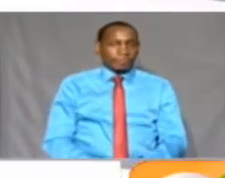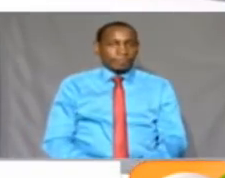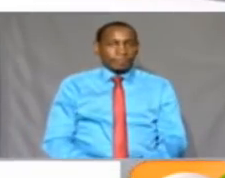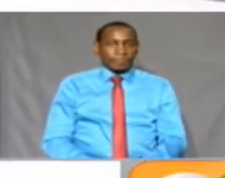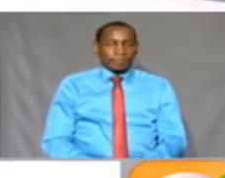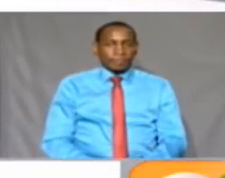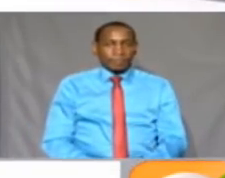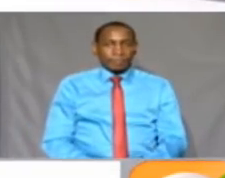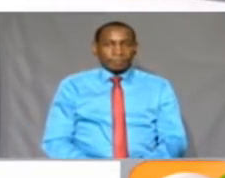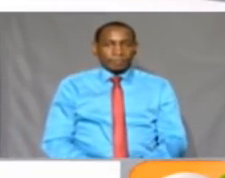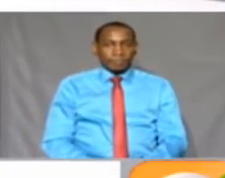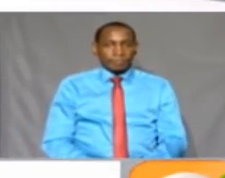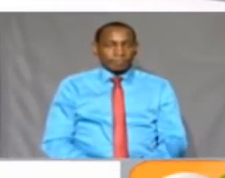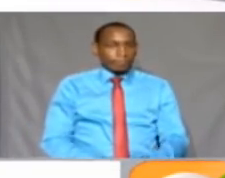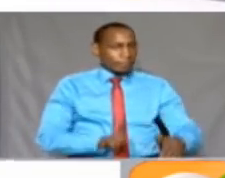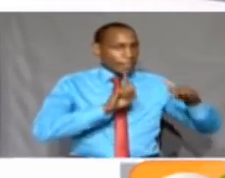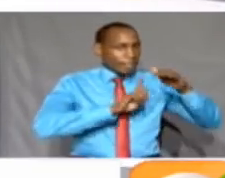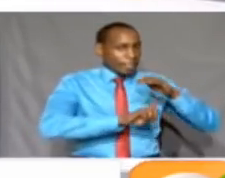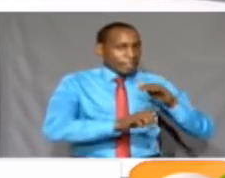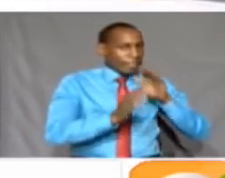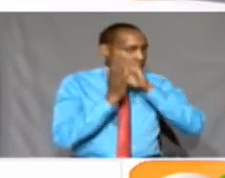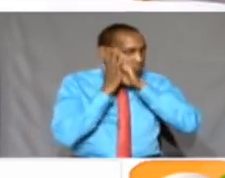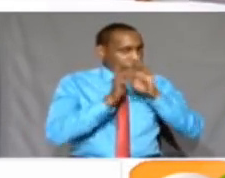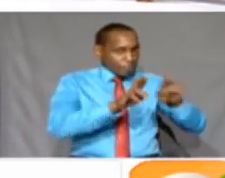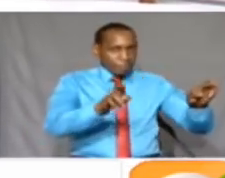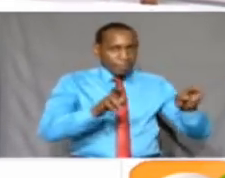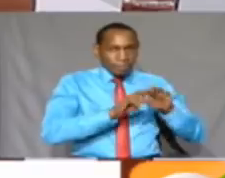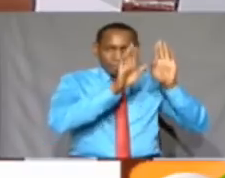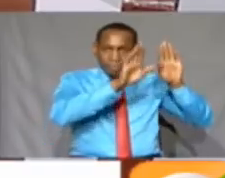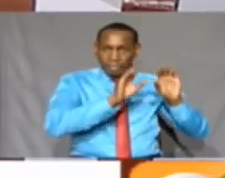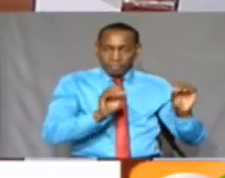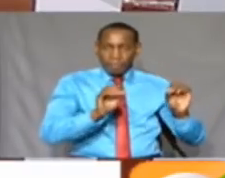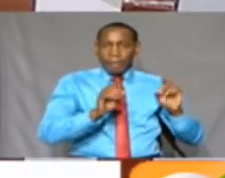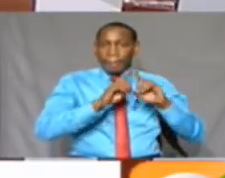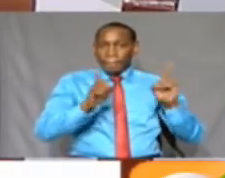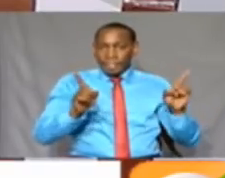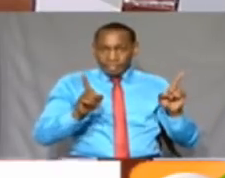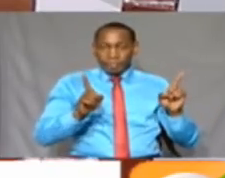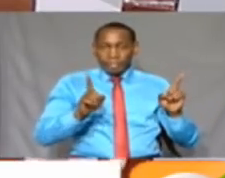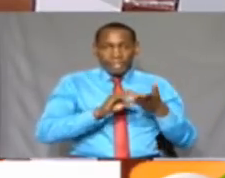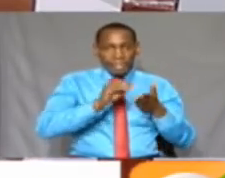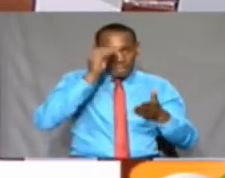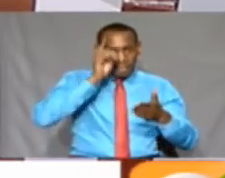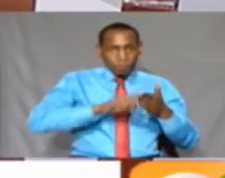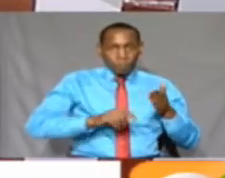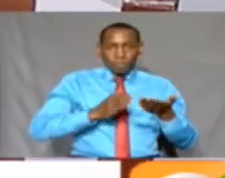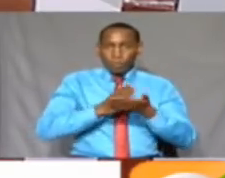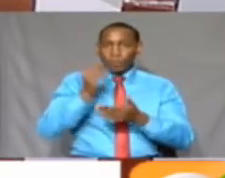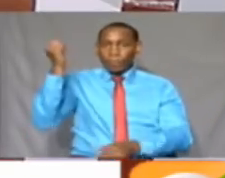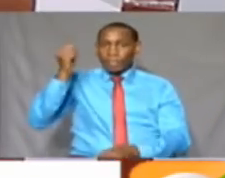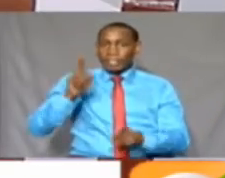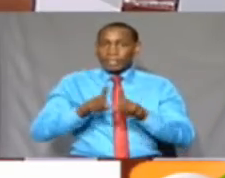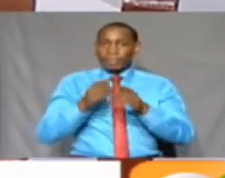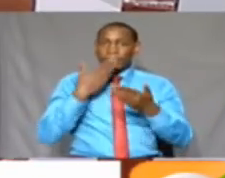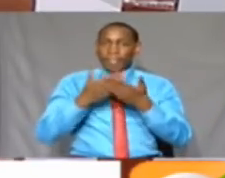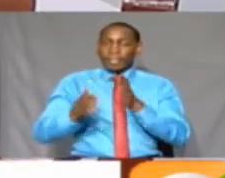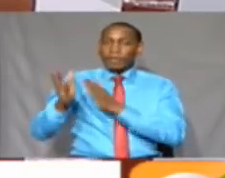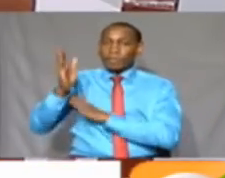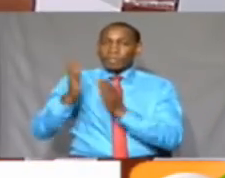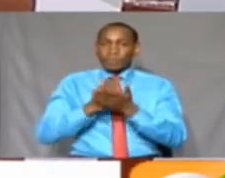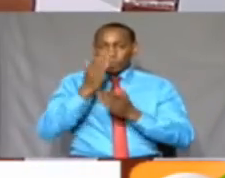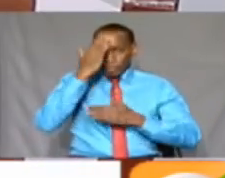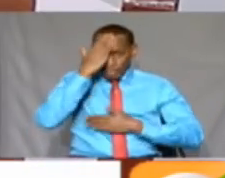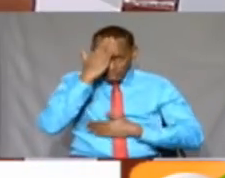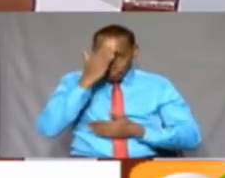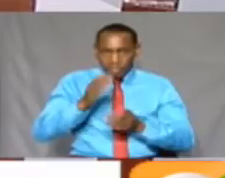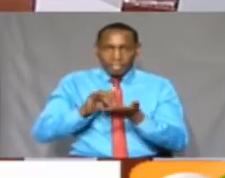Jeff, it's not about entering the bedroom. Mm. One of the things I've learned in politics, and I thank God, and I'm very humbled that God has